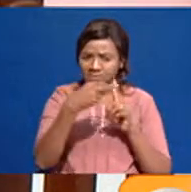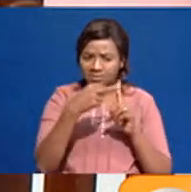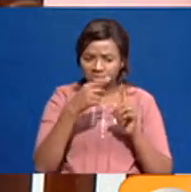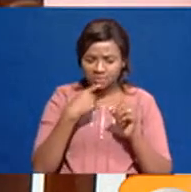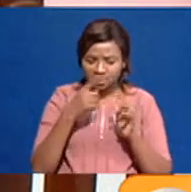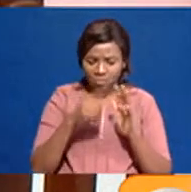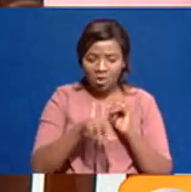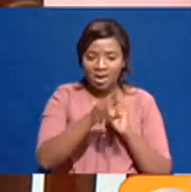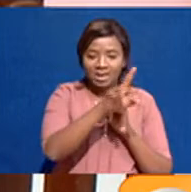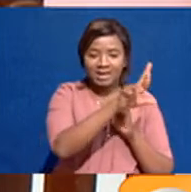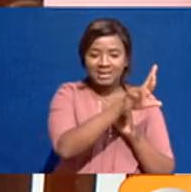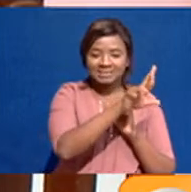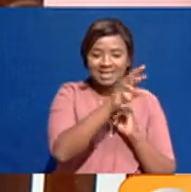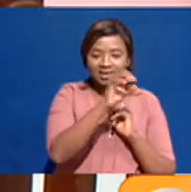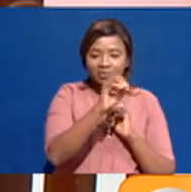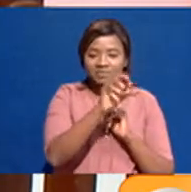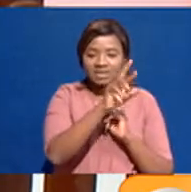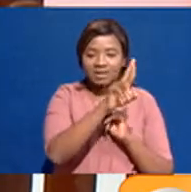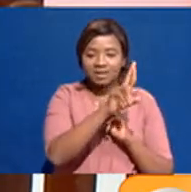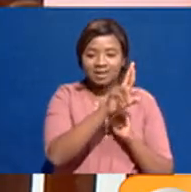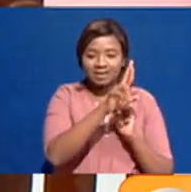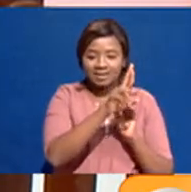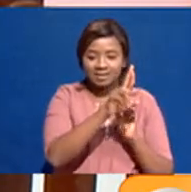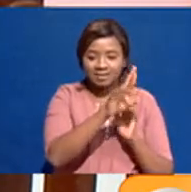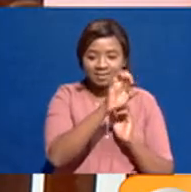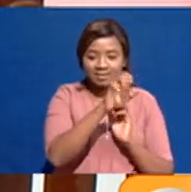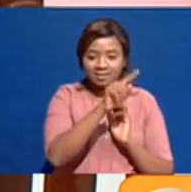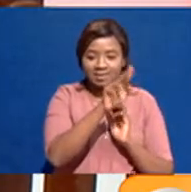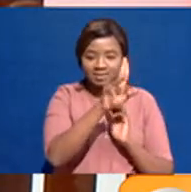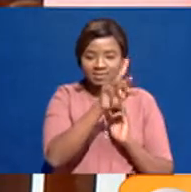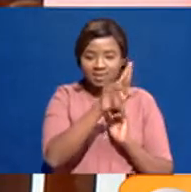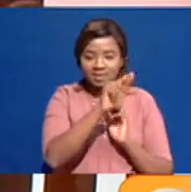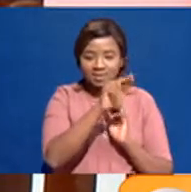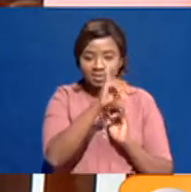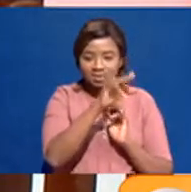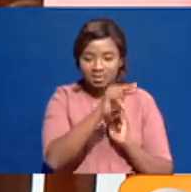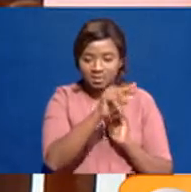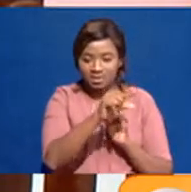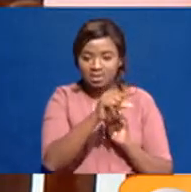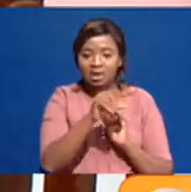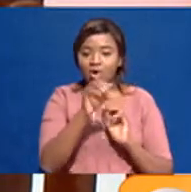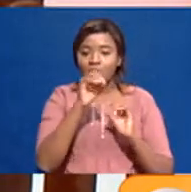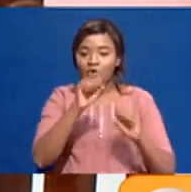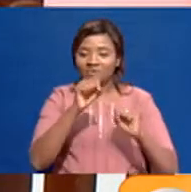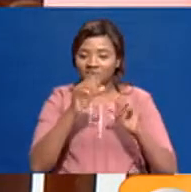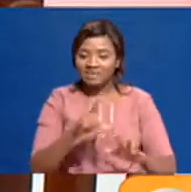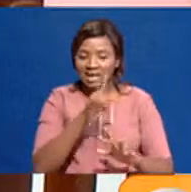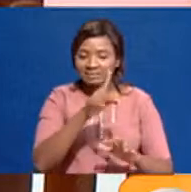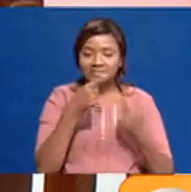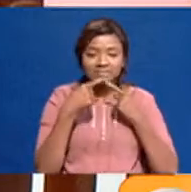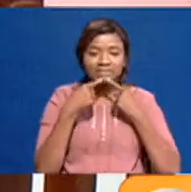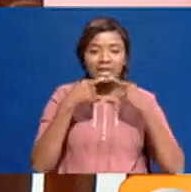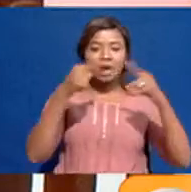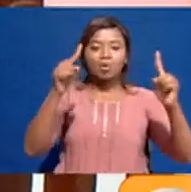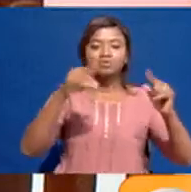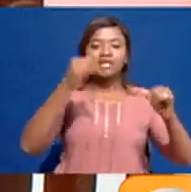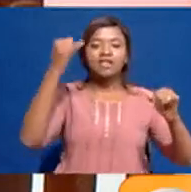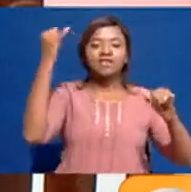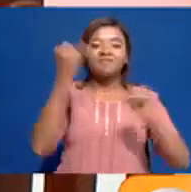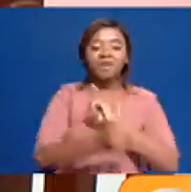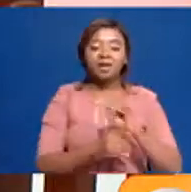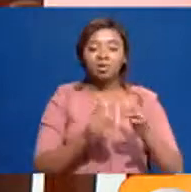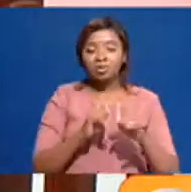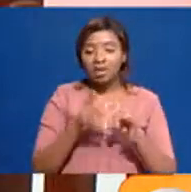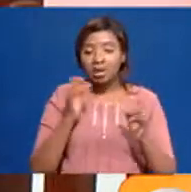the returning officer is final unless it's changed it in the courts. Hapo dipo ilikuwa shida. We had one case where somebody read